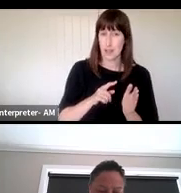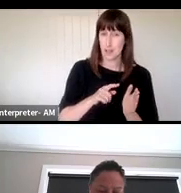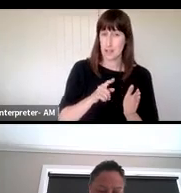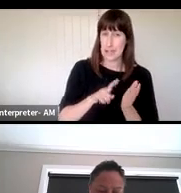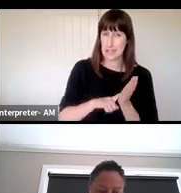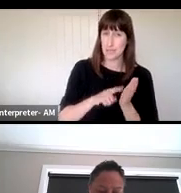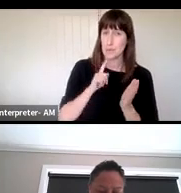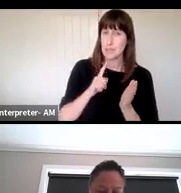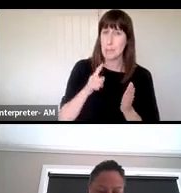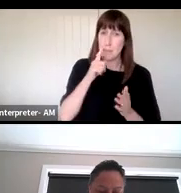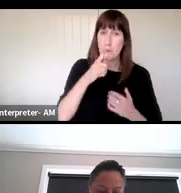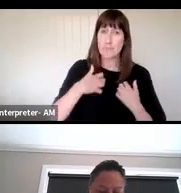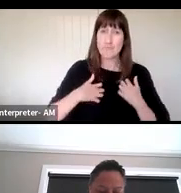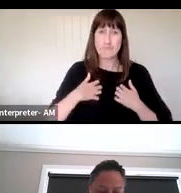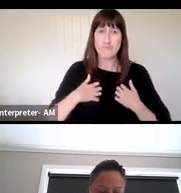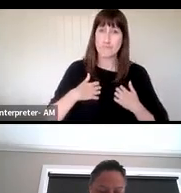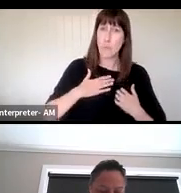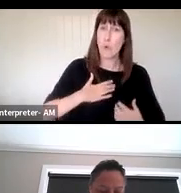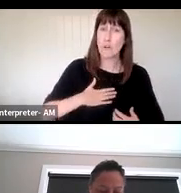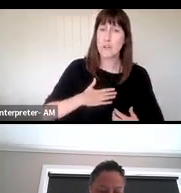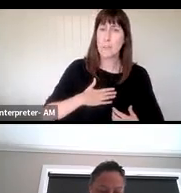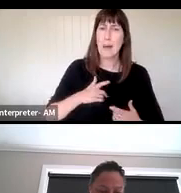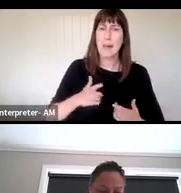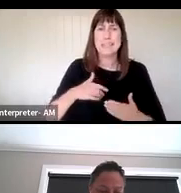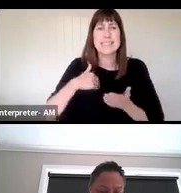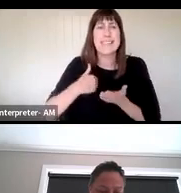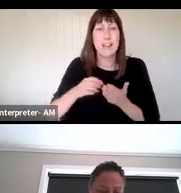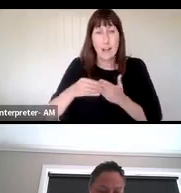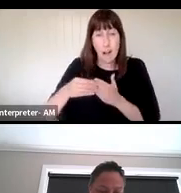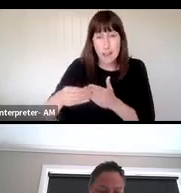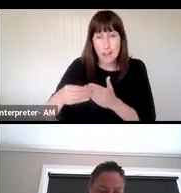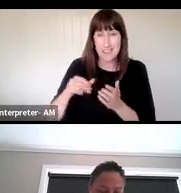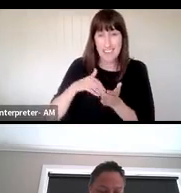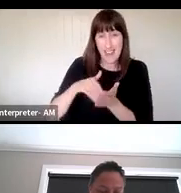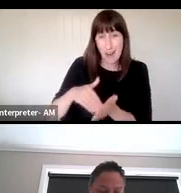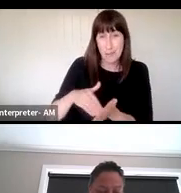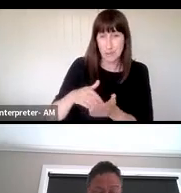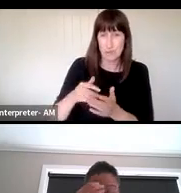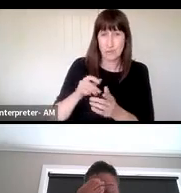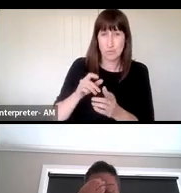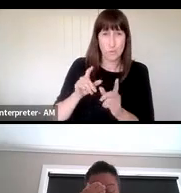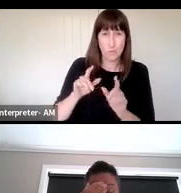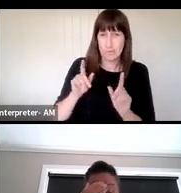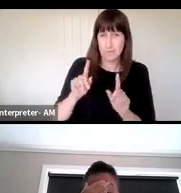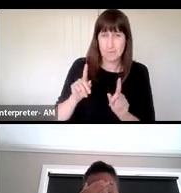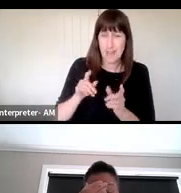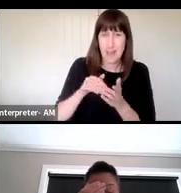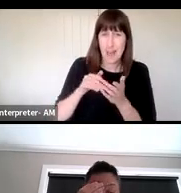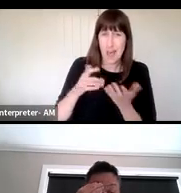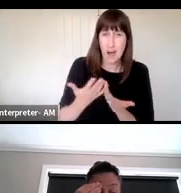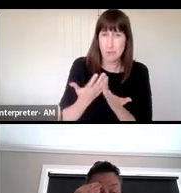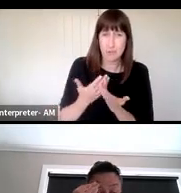information about what would be that best practice in that area. What to do. And sometimes